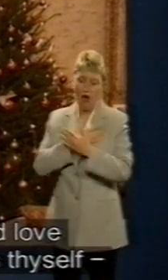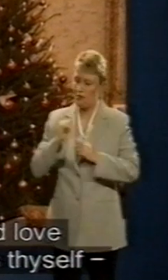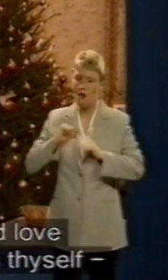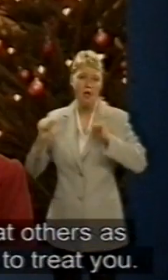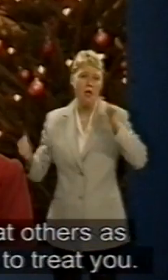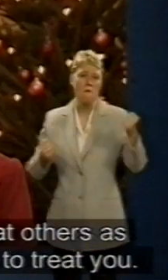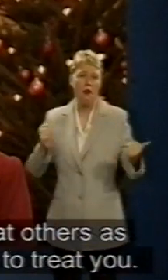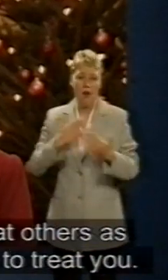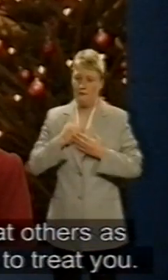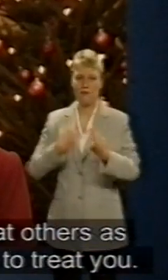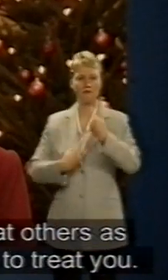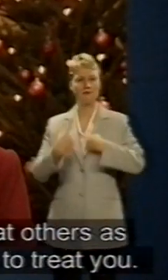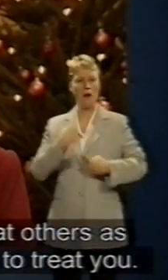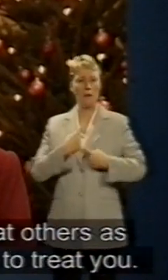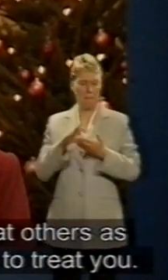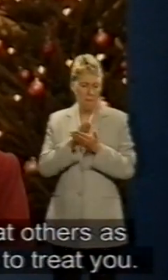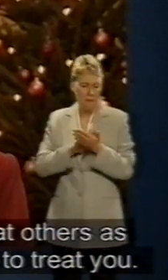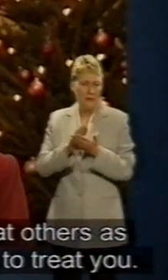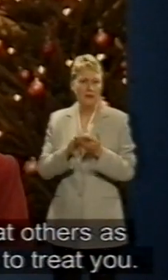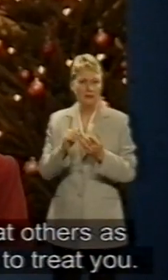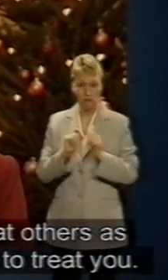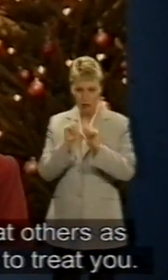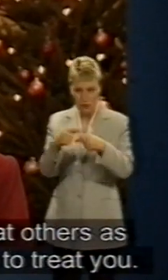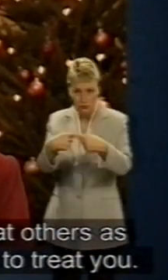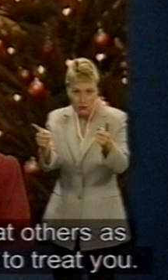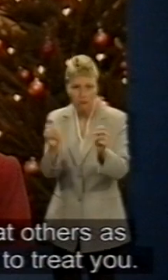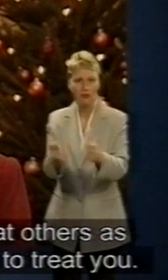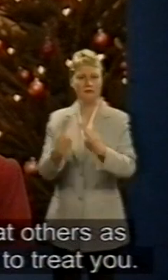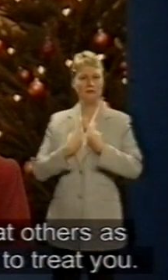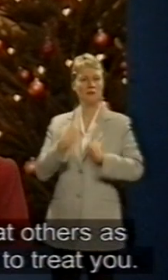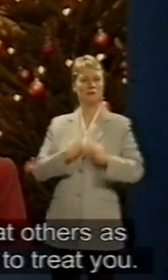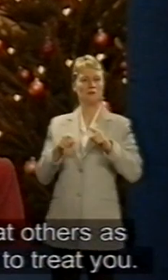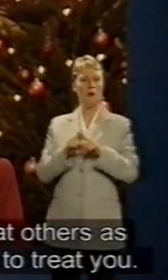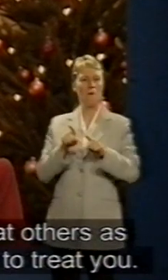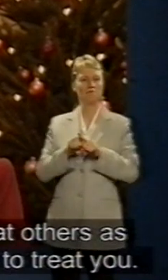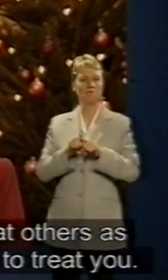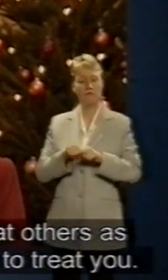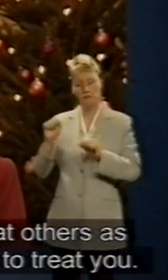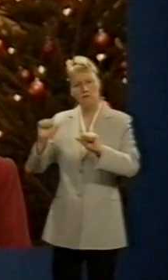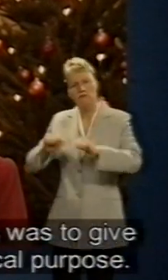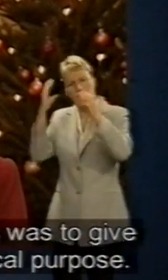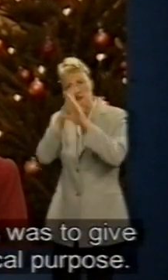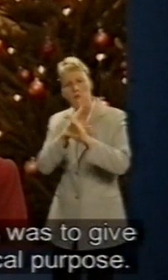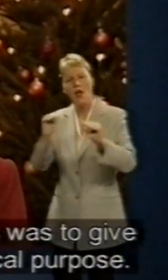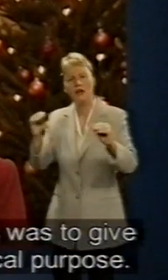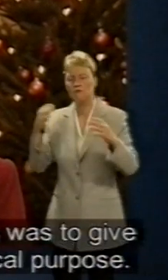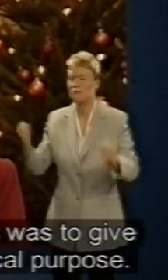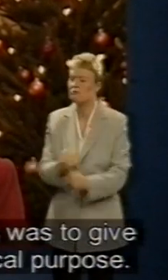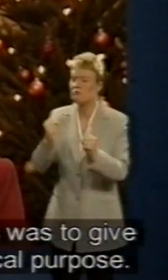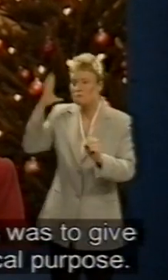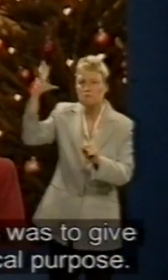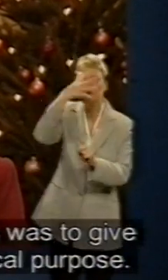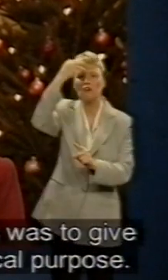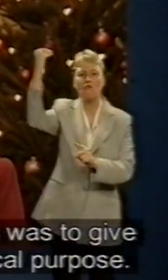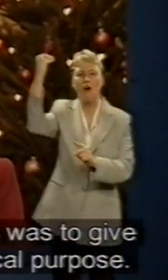thyself. In other words, treat others as you would like them to treat you. His great emphasis was